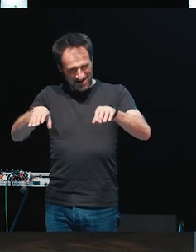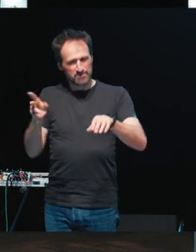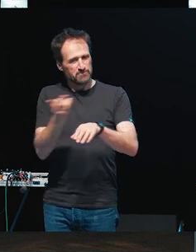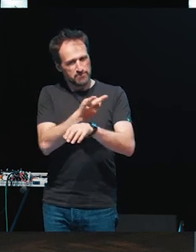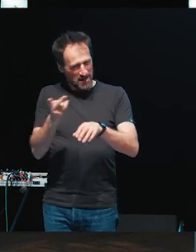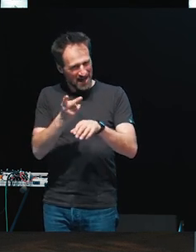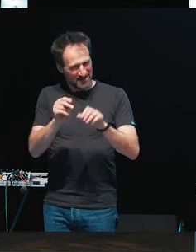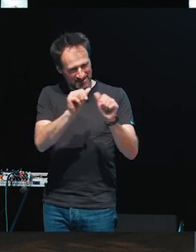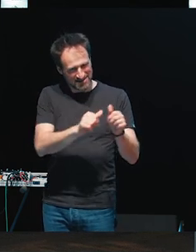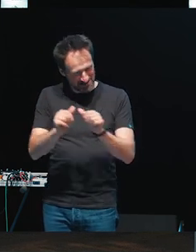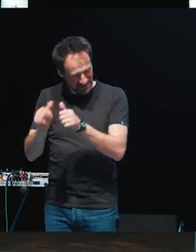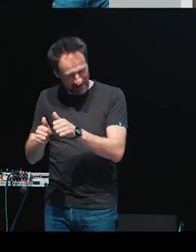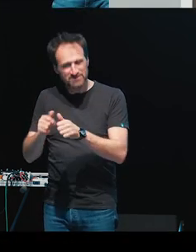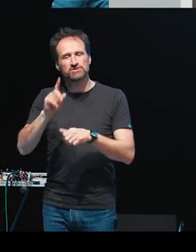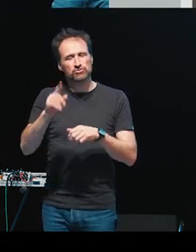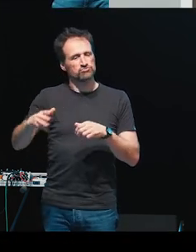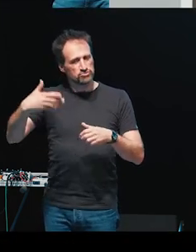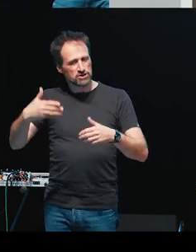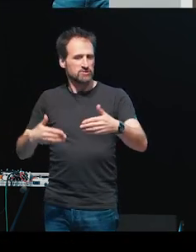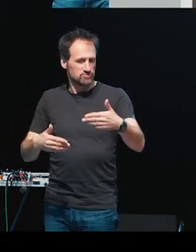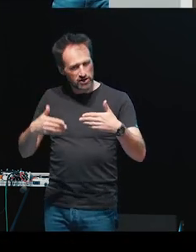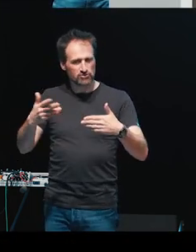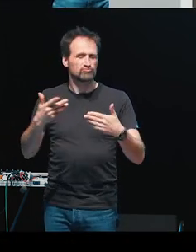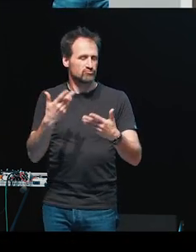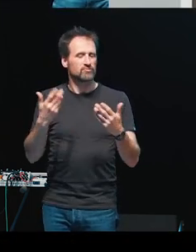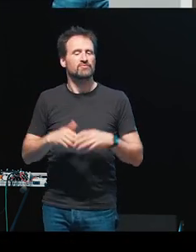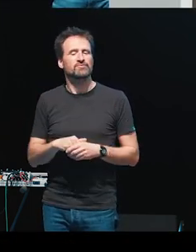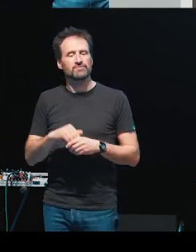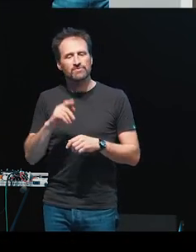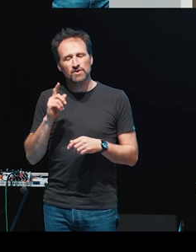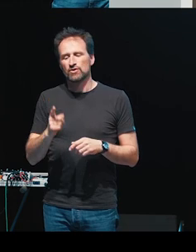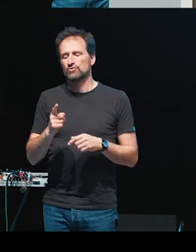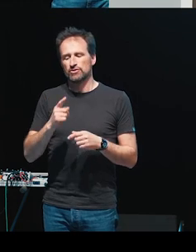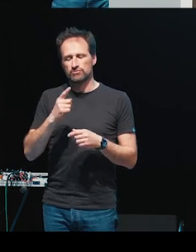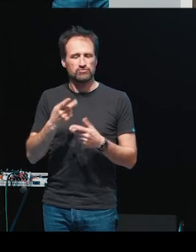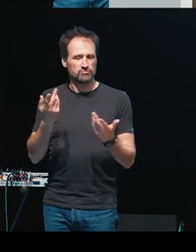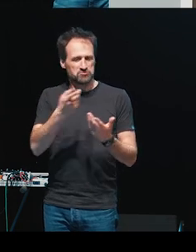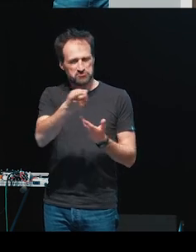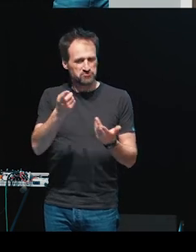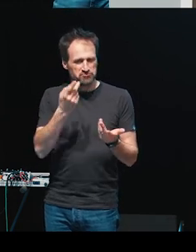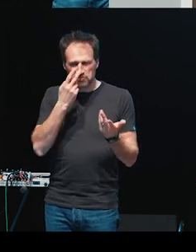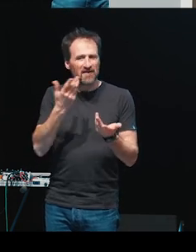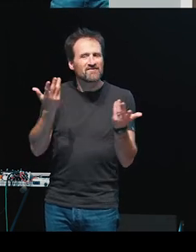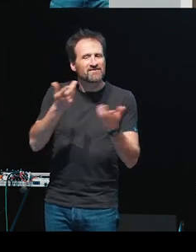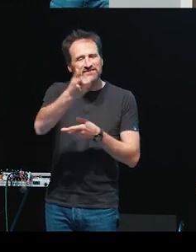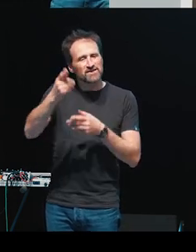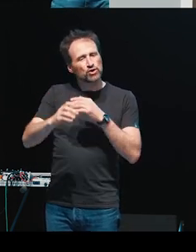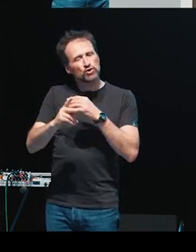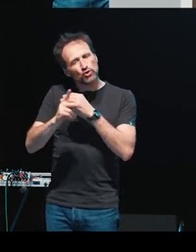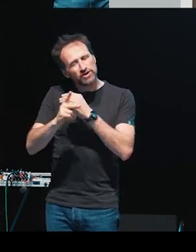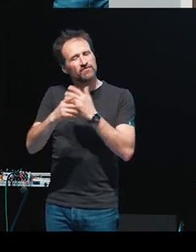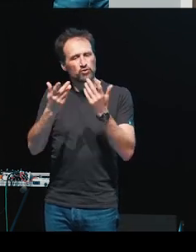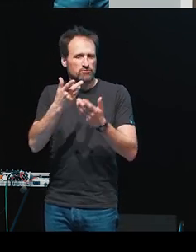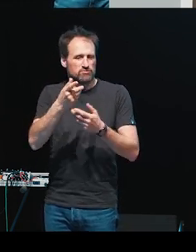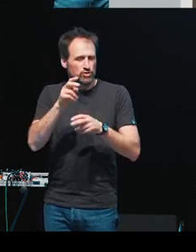show both of that, and you run it for a certain sample size. And based on your metrics, you decide whether to go with A or B. So I'll talk about the process on how